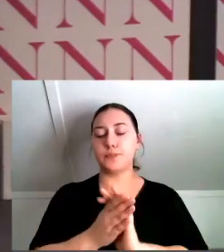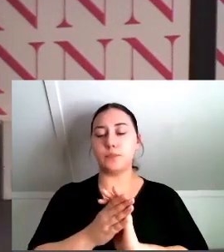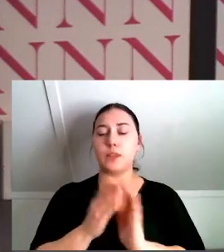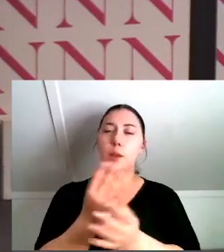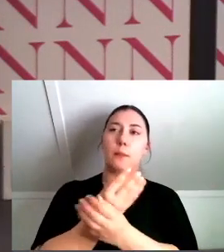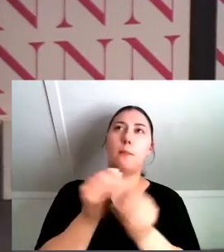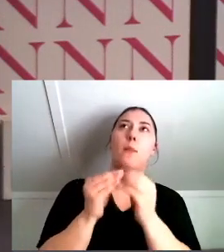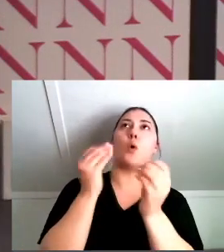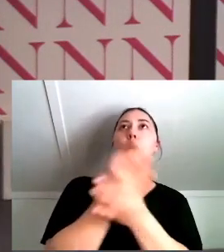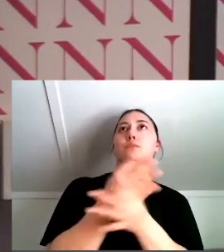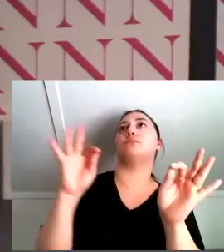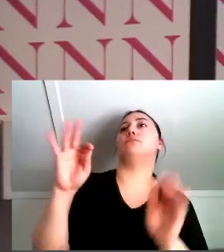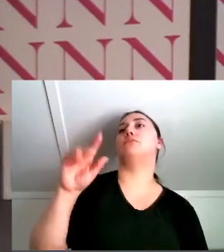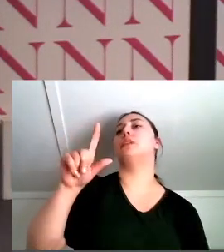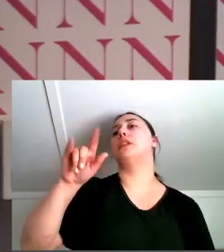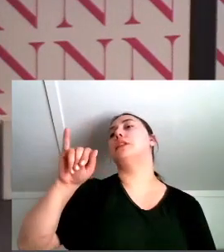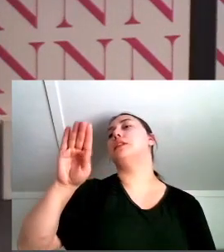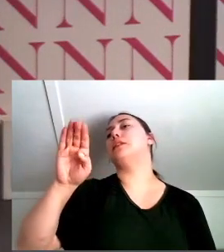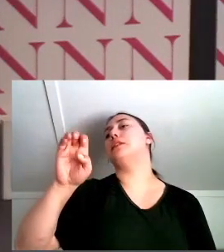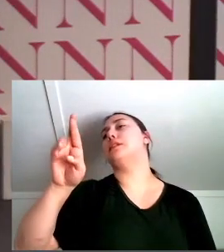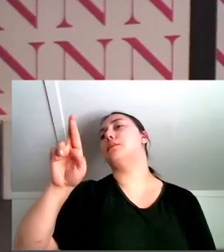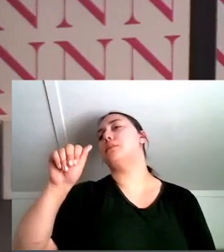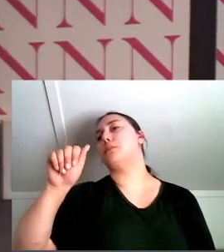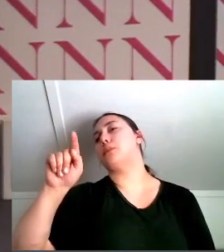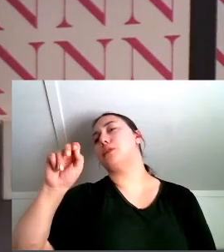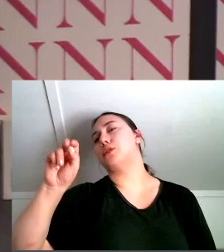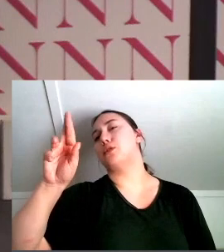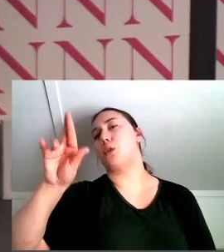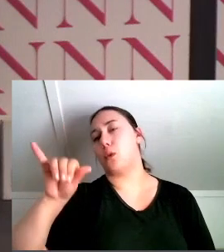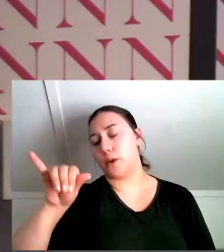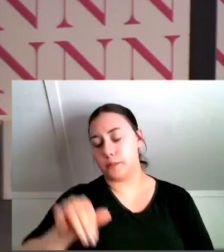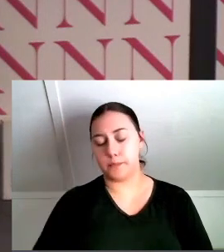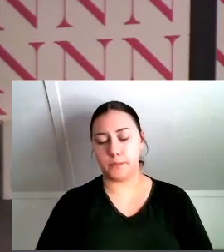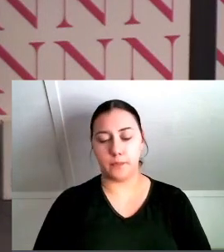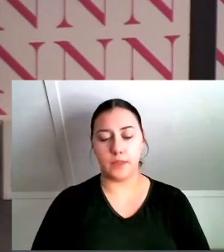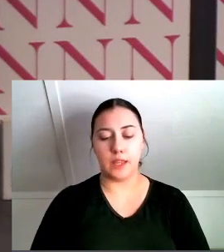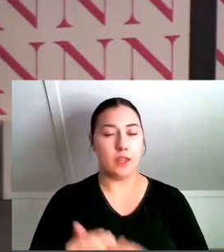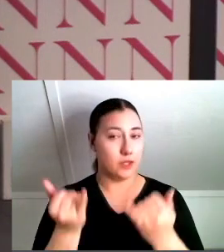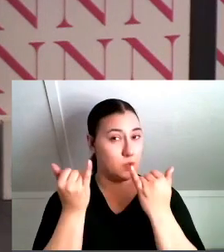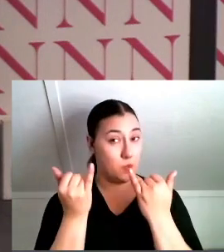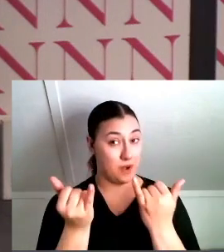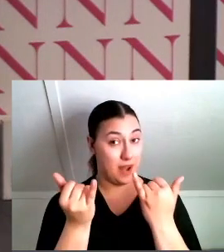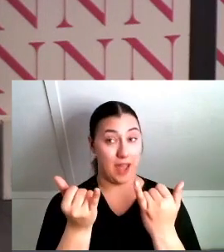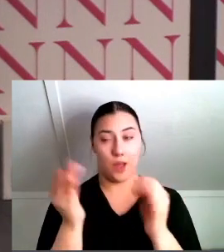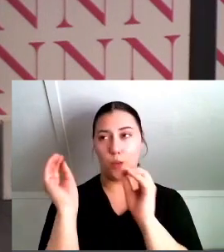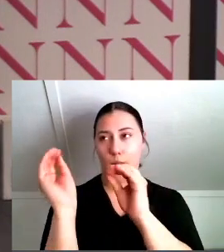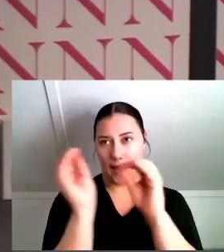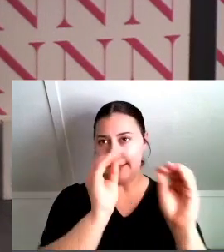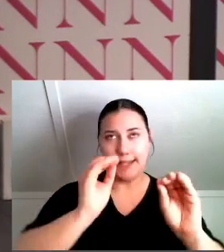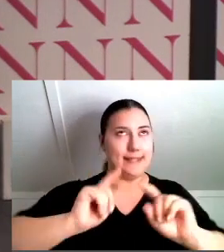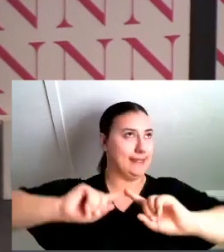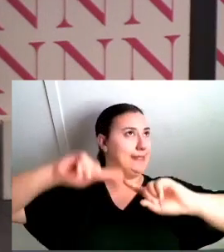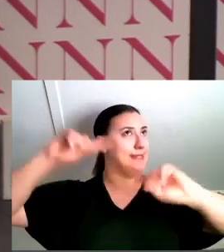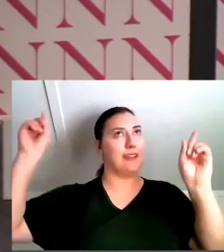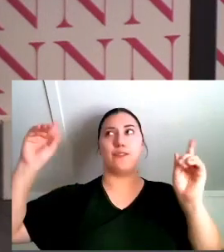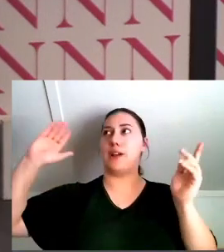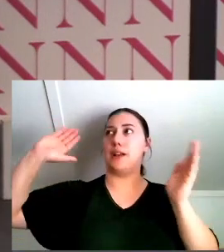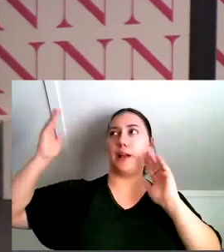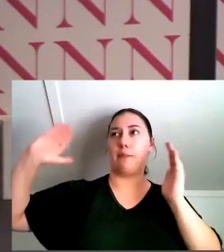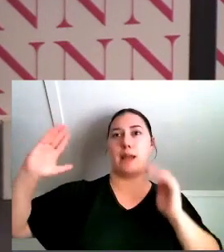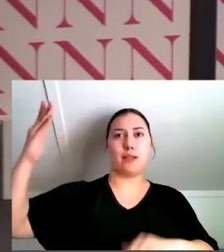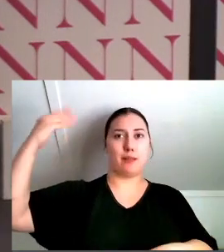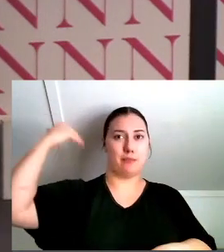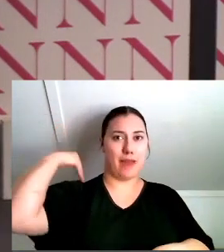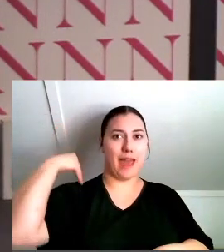to teach. The things I teach now are very different. And it's a little bit more complicated for